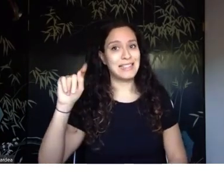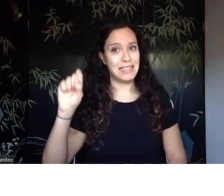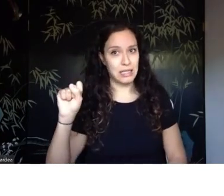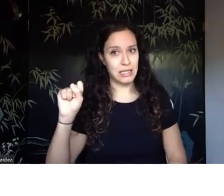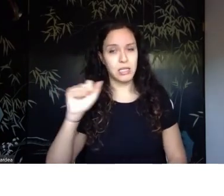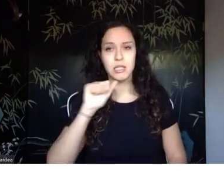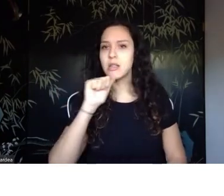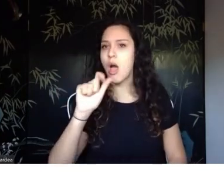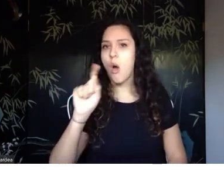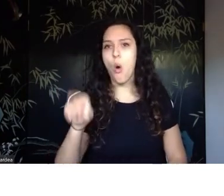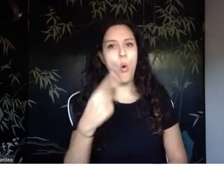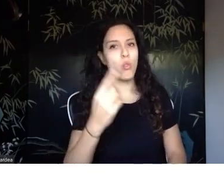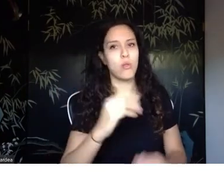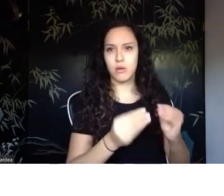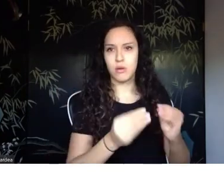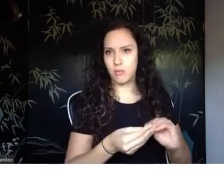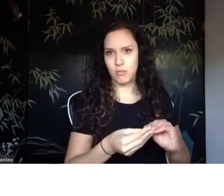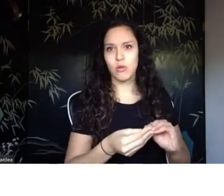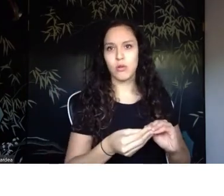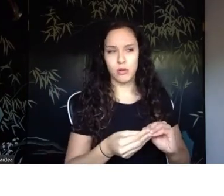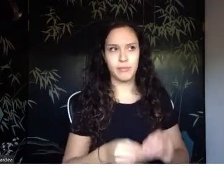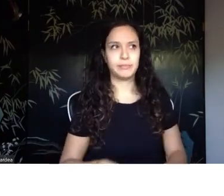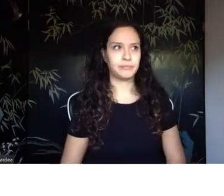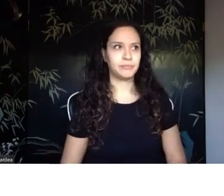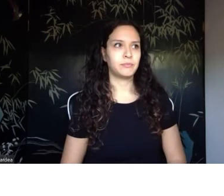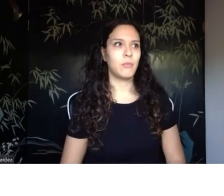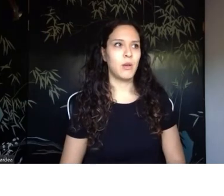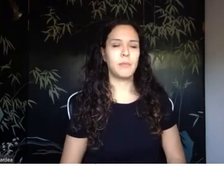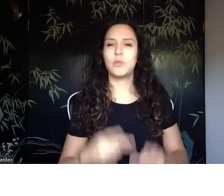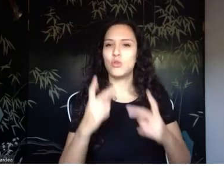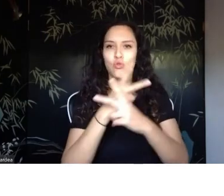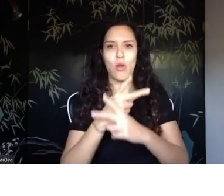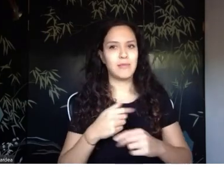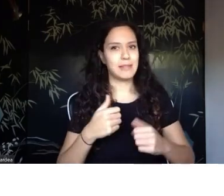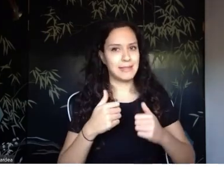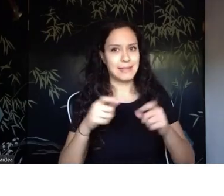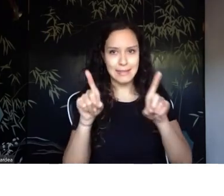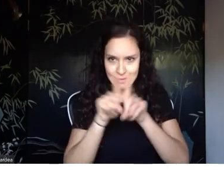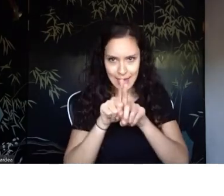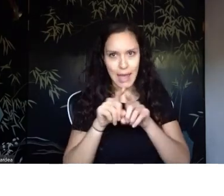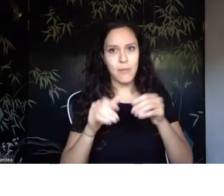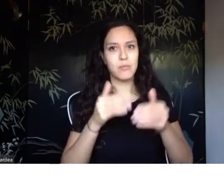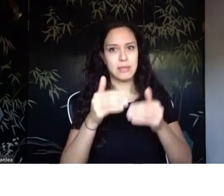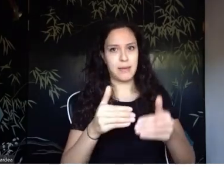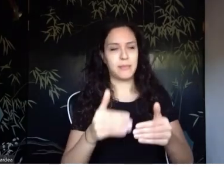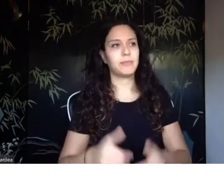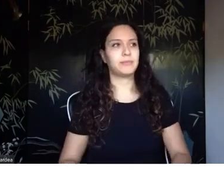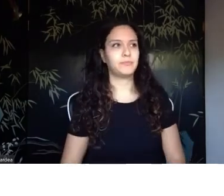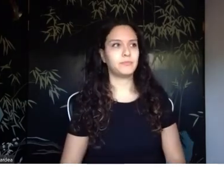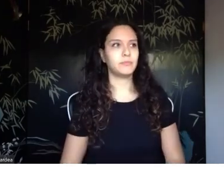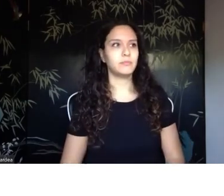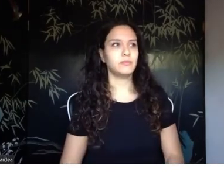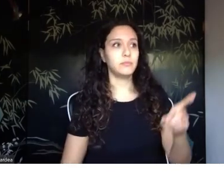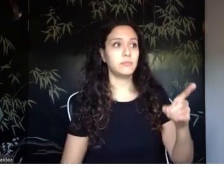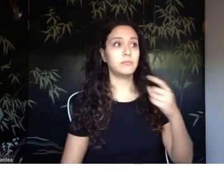has units. So instead of just numbers, it has units, but you solve it the same way.